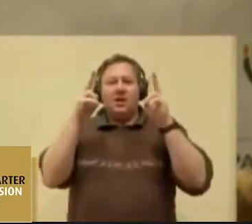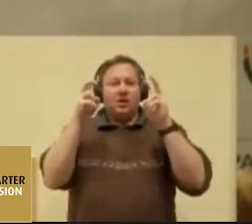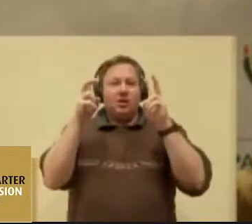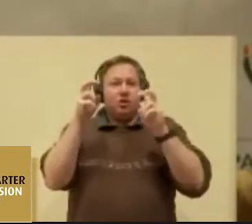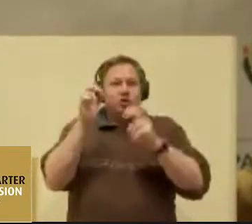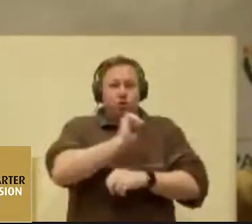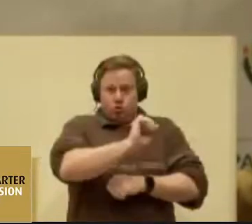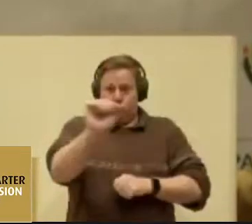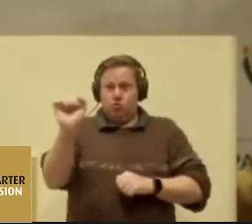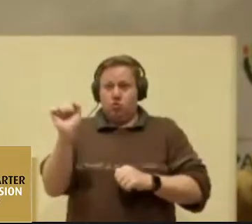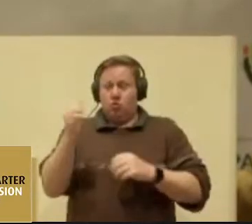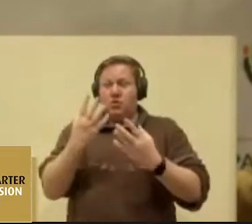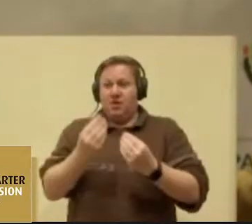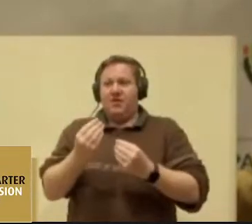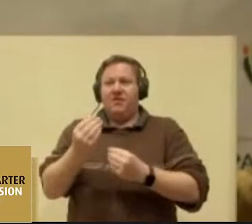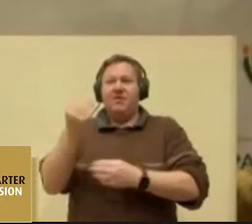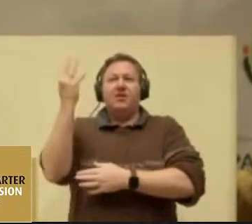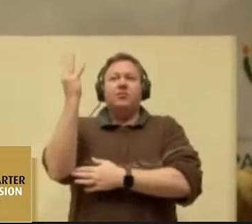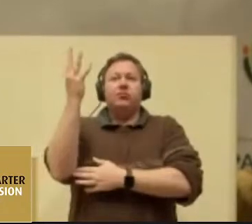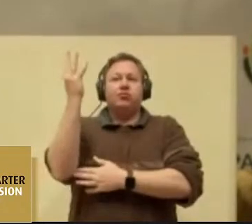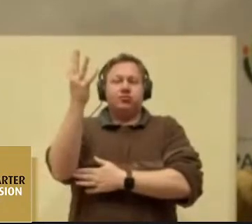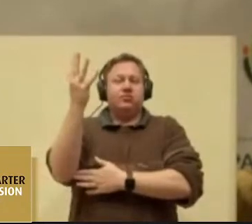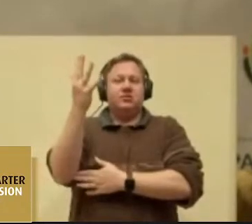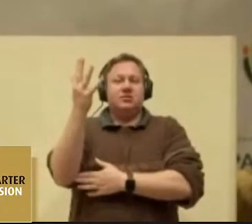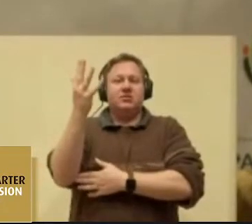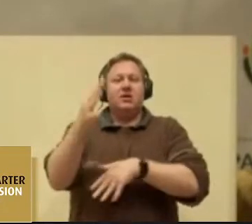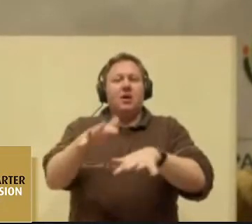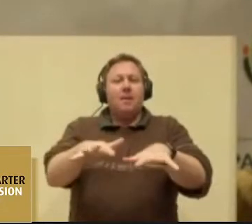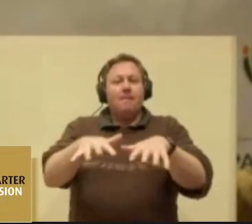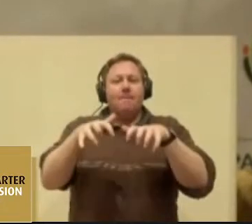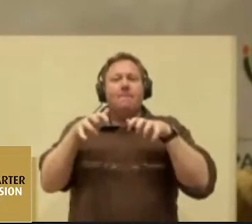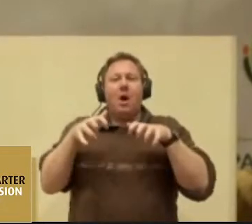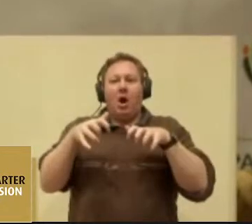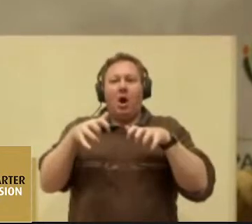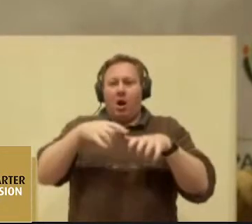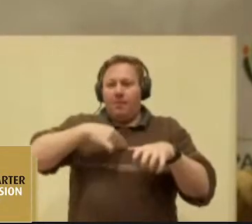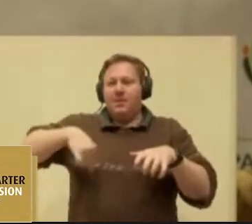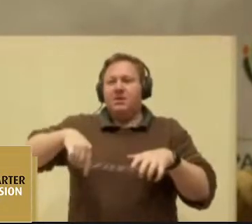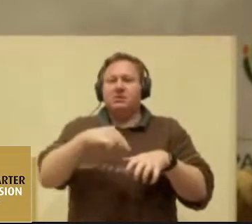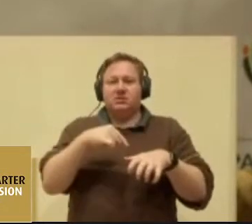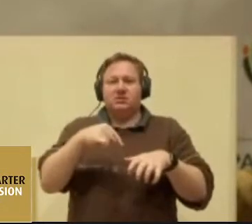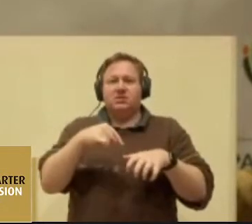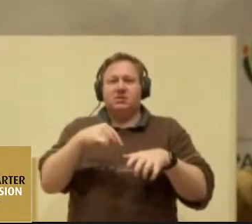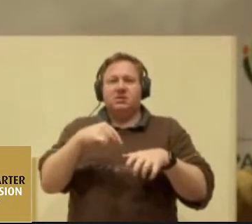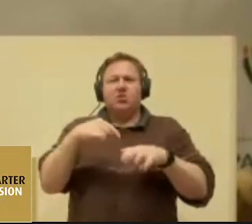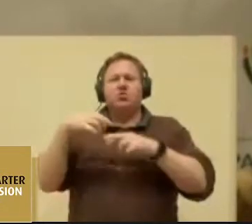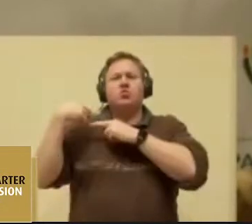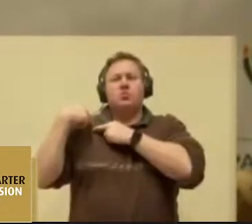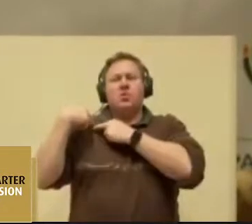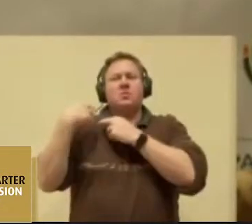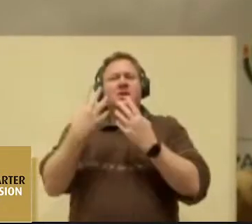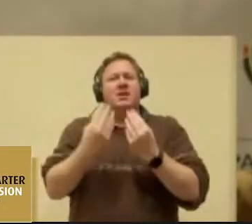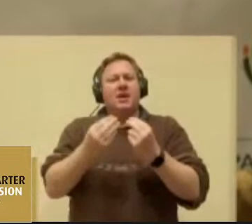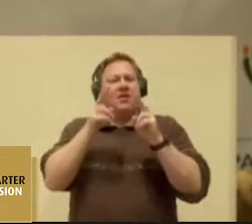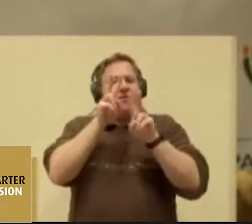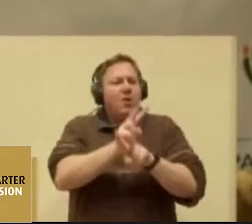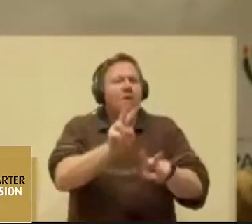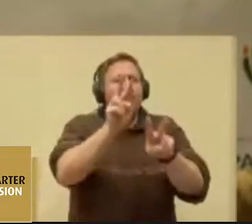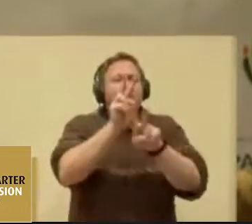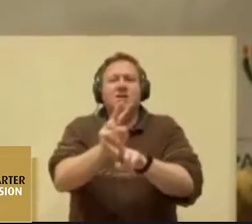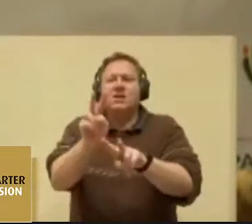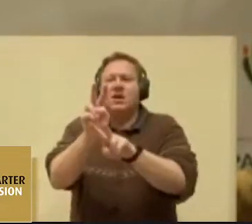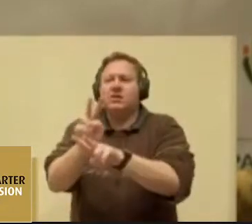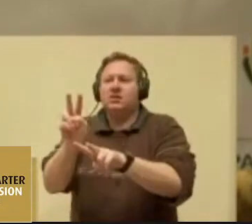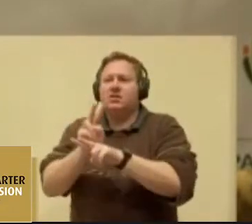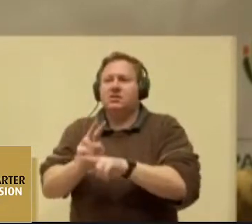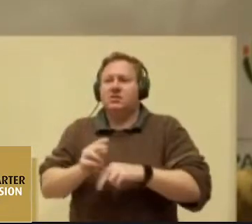have been raising as parliament we've got an oversight responsibility which means we are